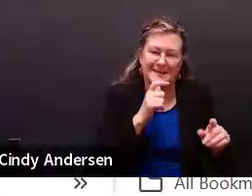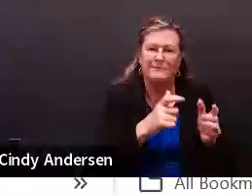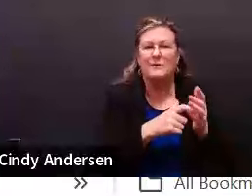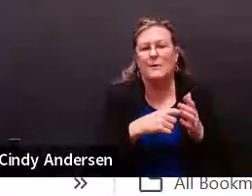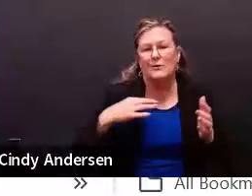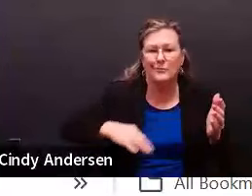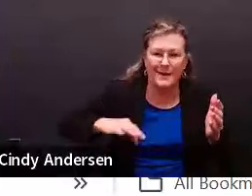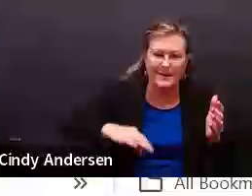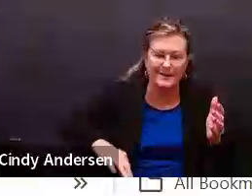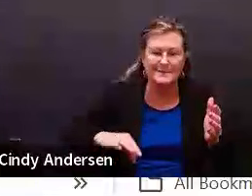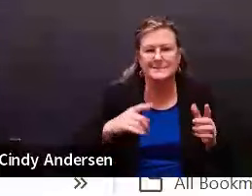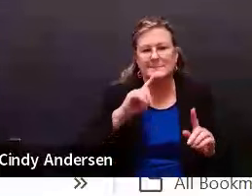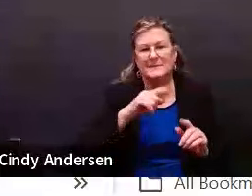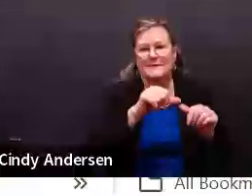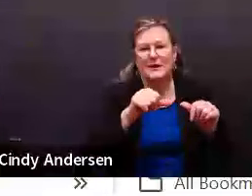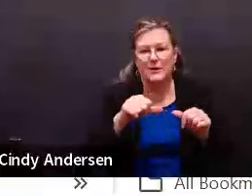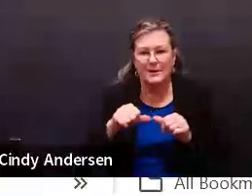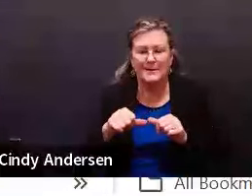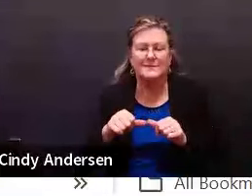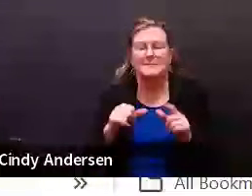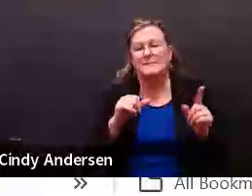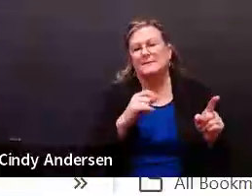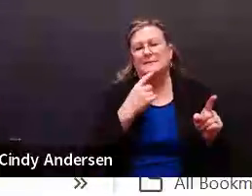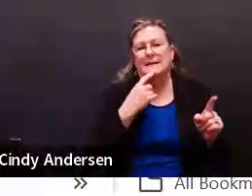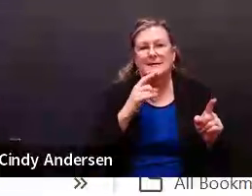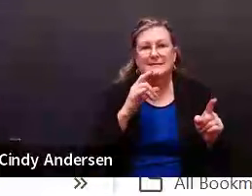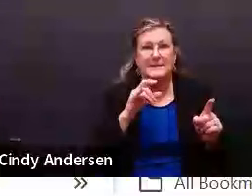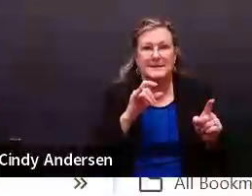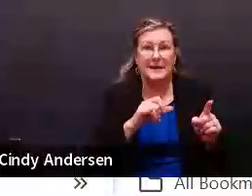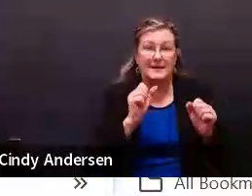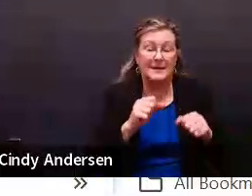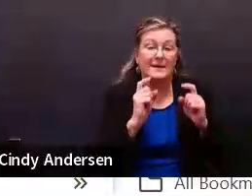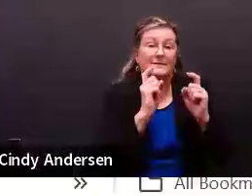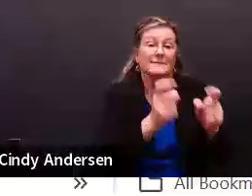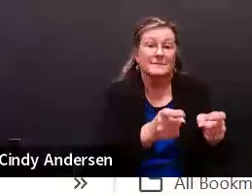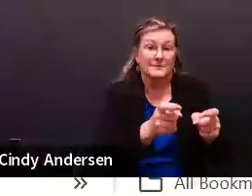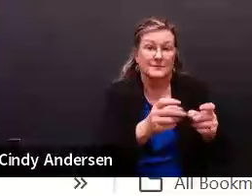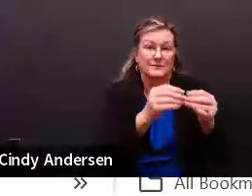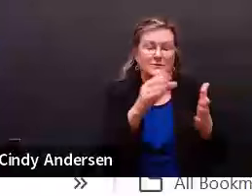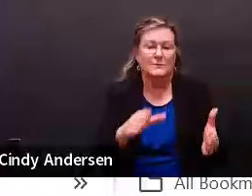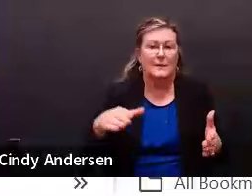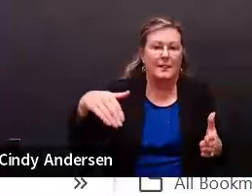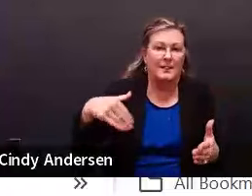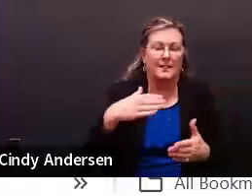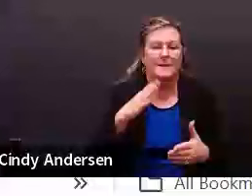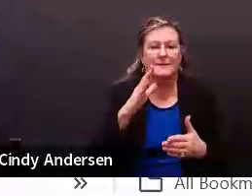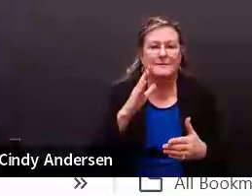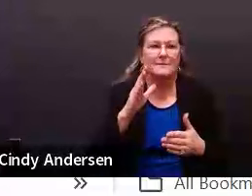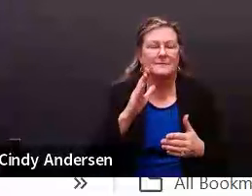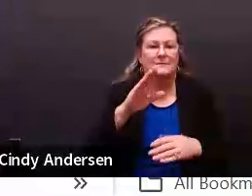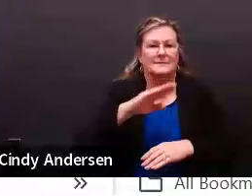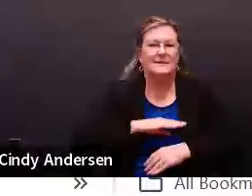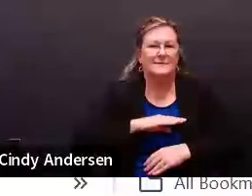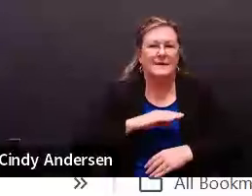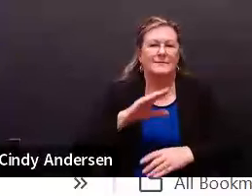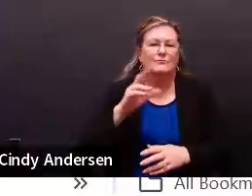credits in certain areas. It only says that it can be awarded to a student who has not completed a regular diploma and is